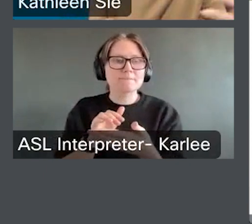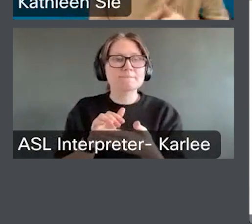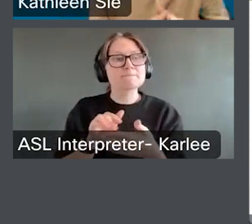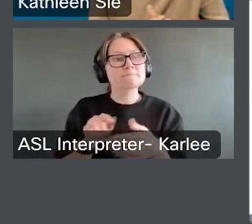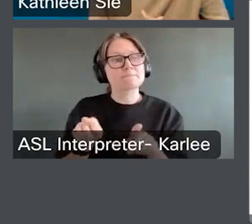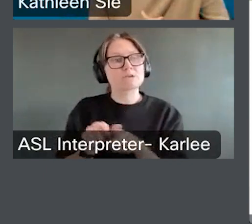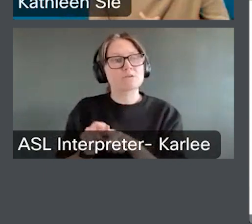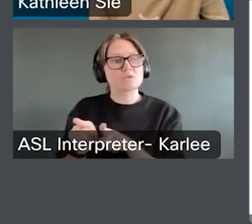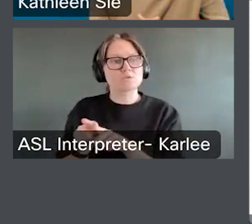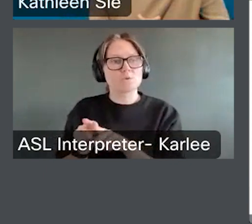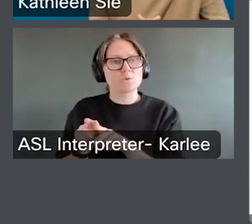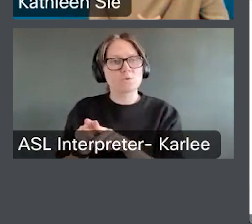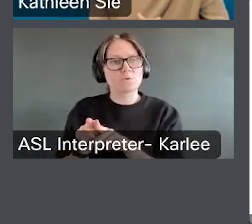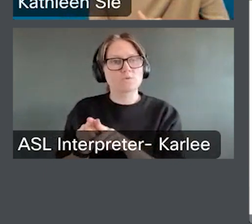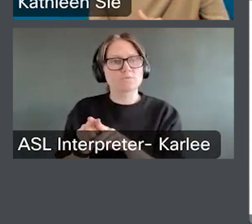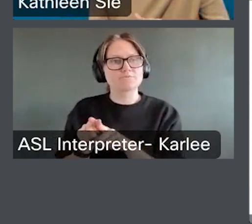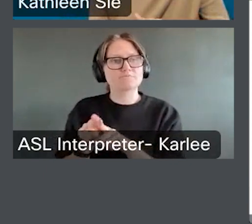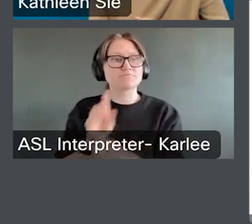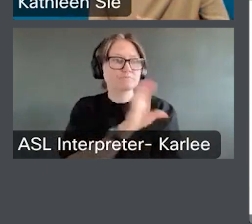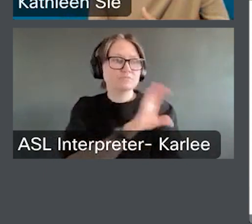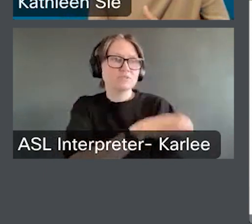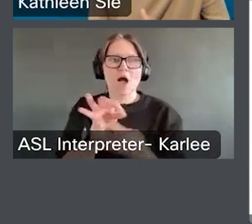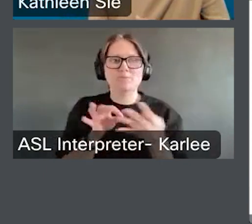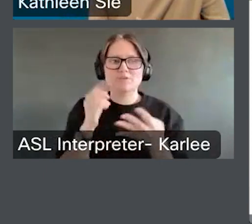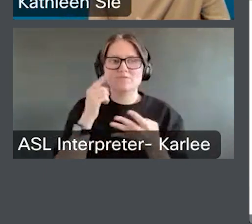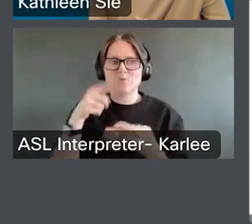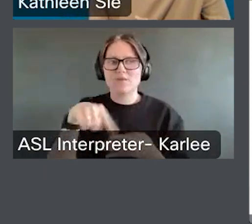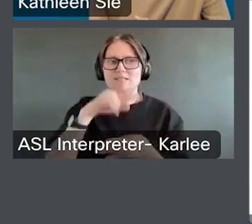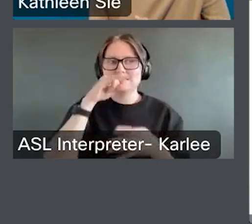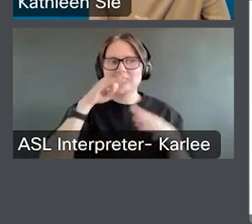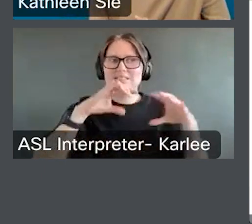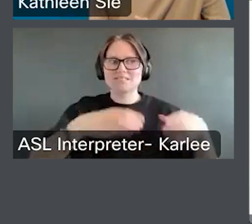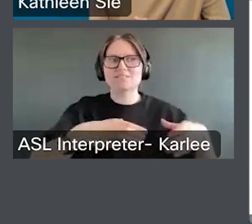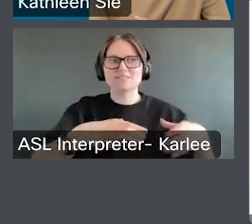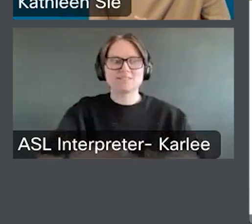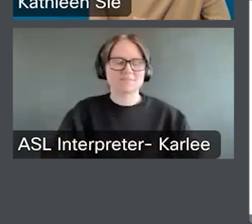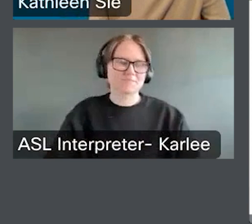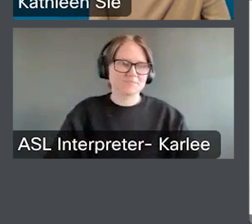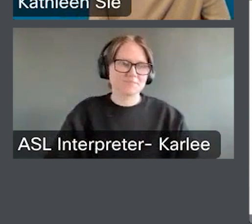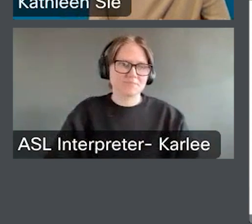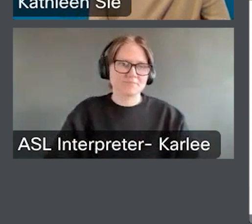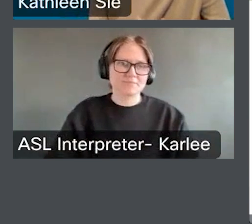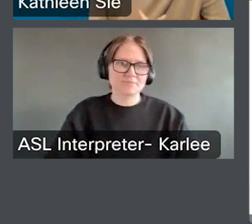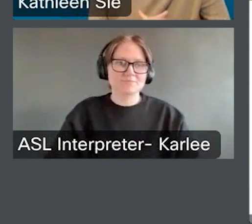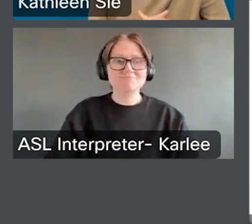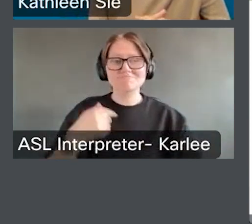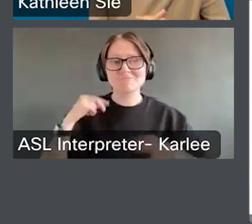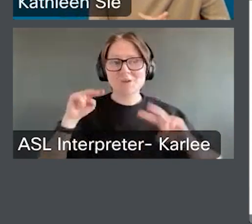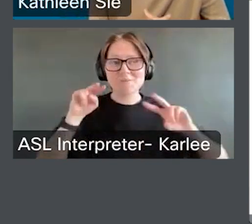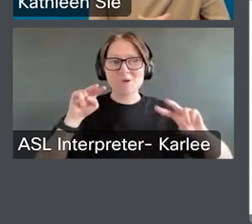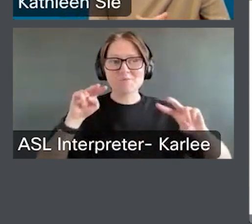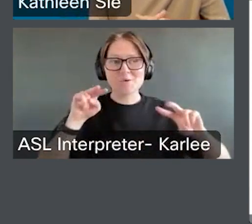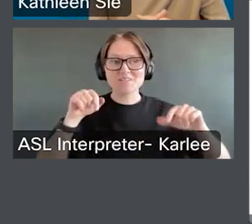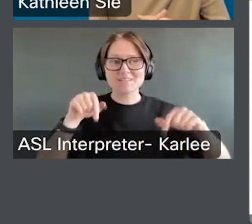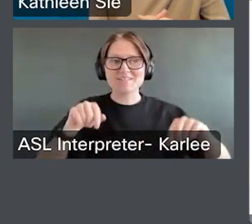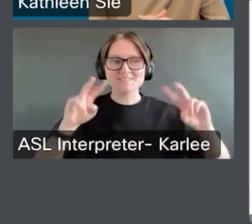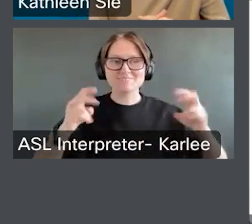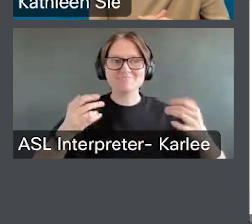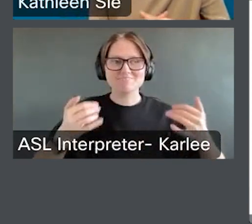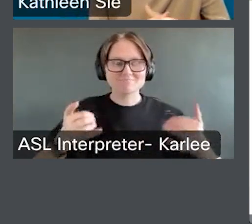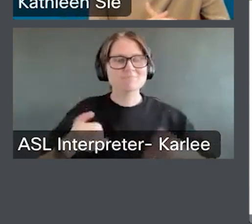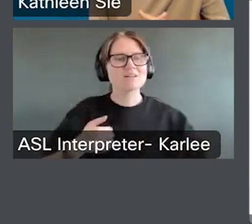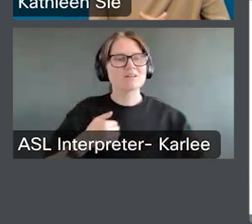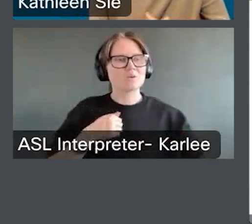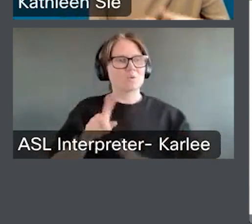clinical options for these kids. So I'm looking forward to this. When I heard that Dr. Tharp agreed